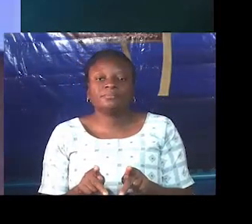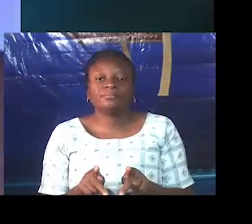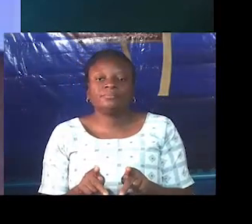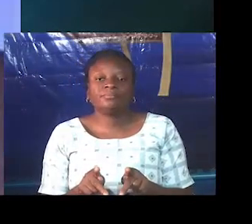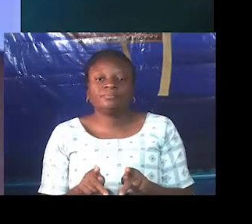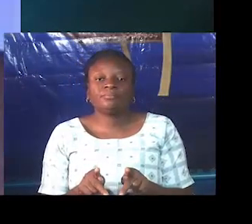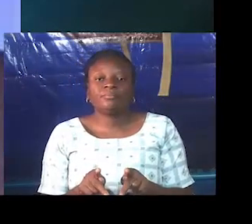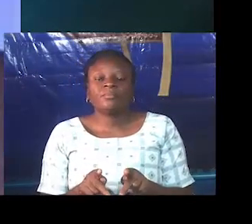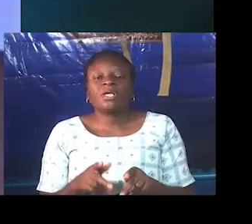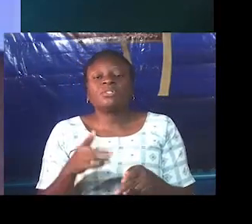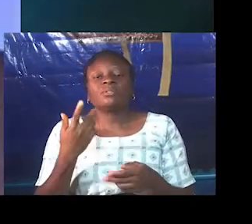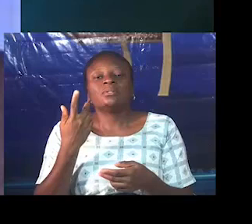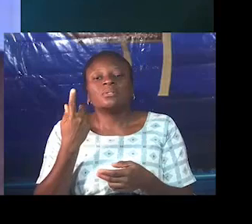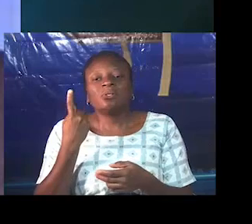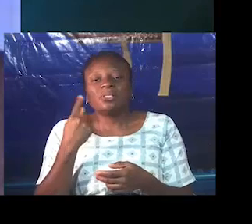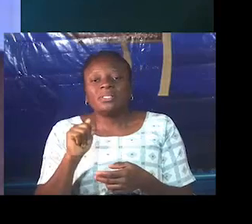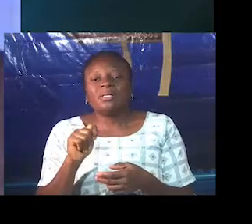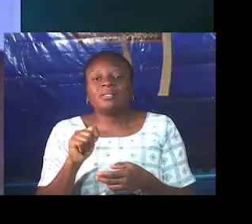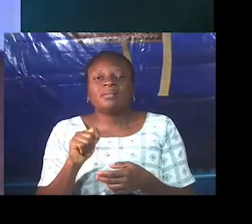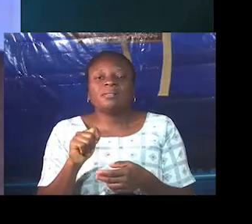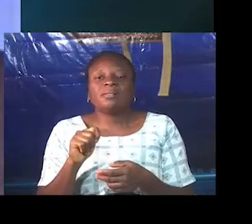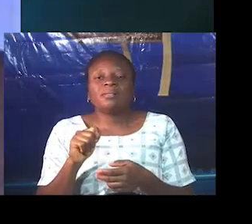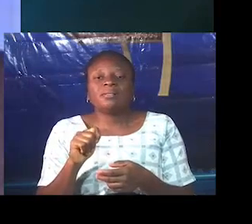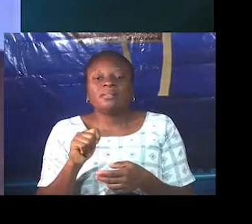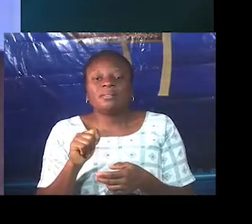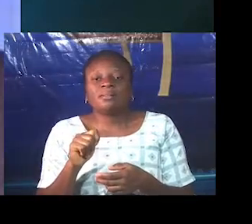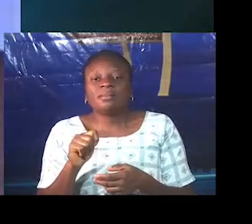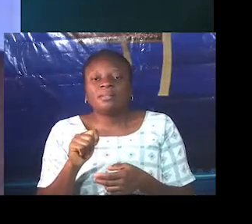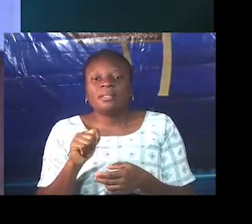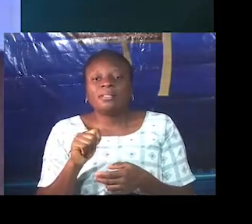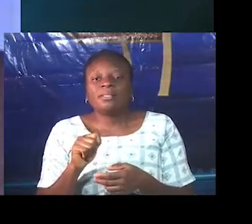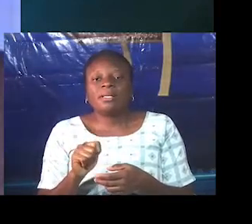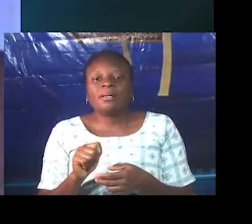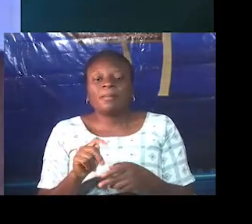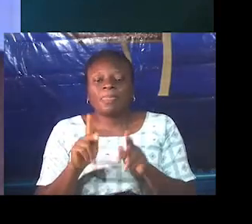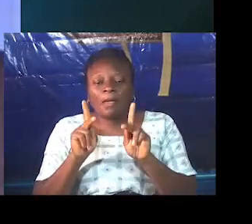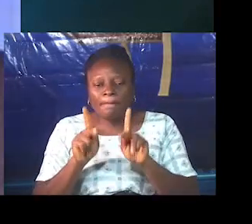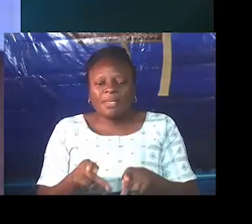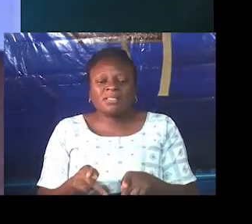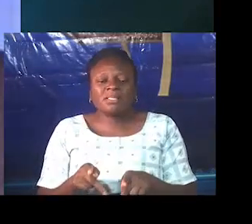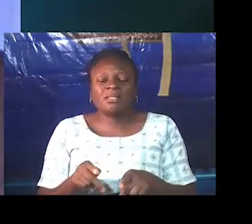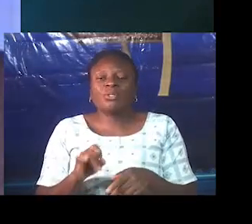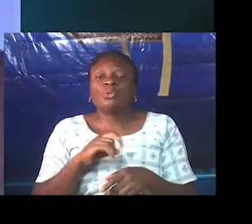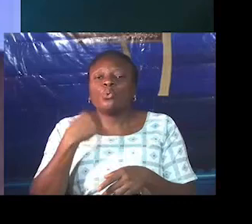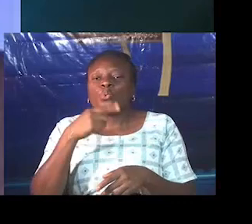be destroyed in affection with an unbeliever. The Bible says,